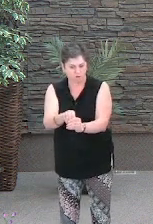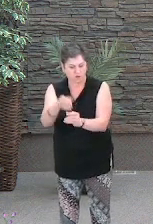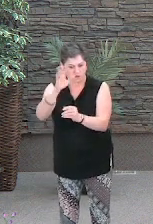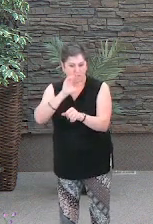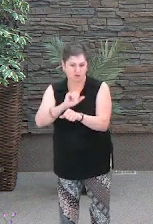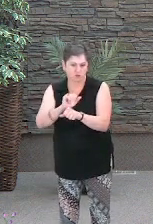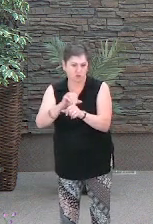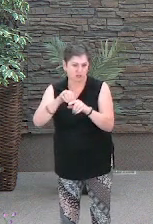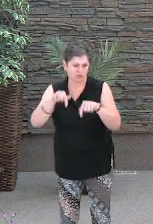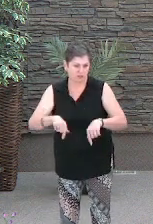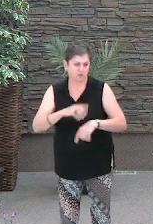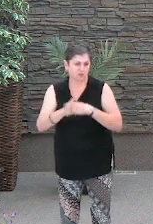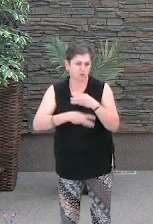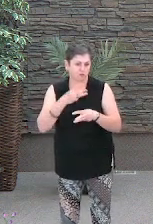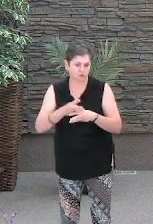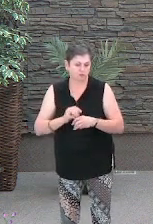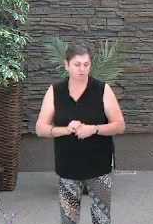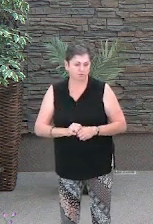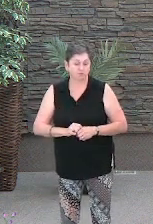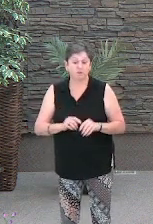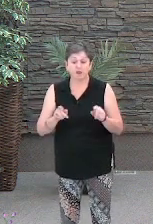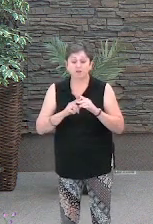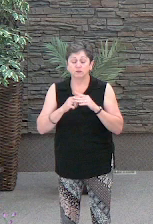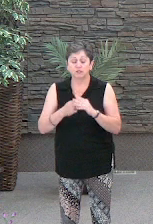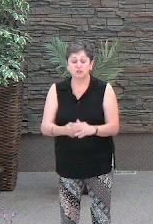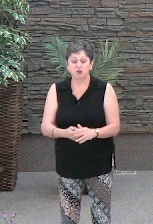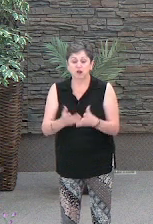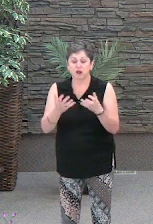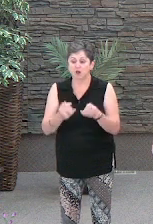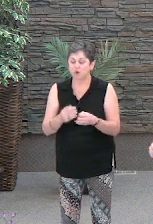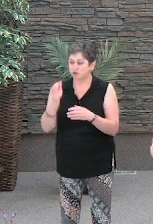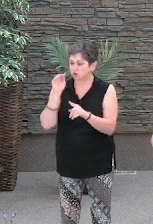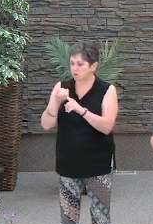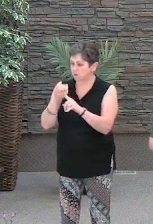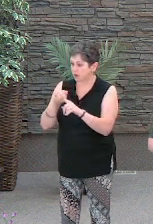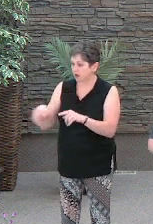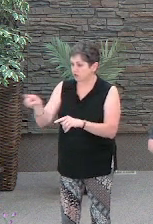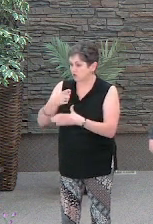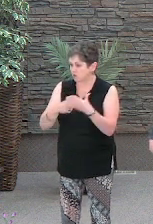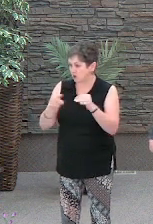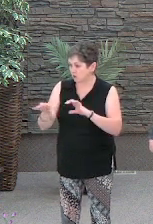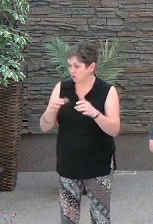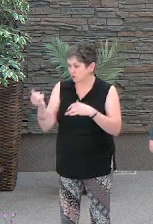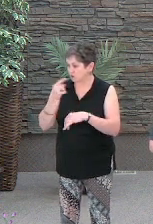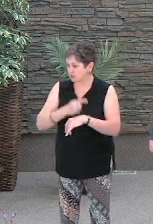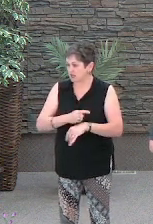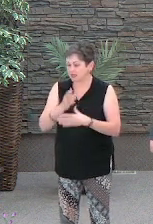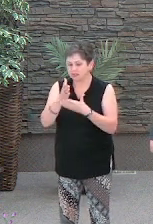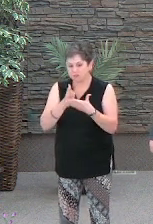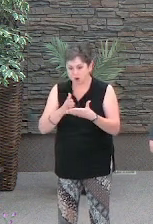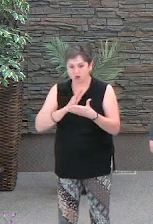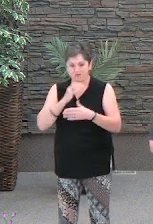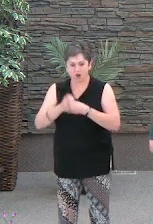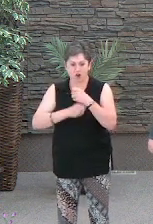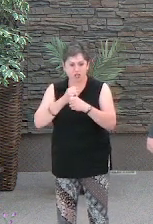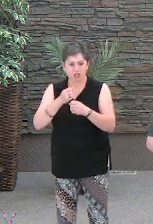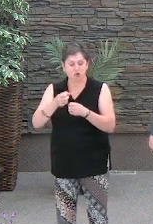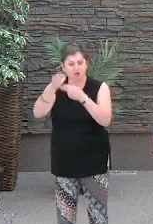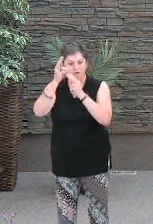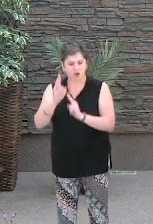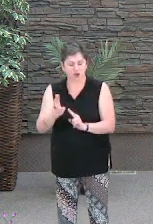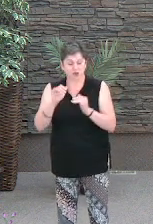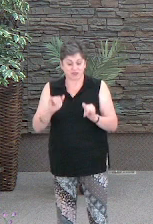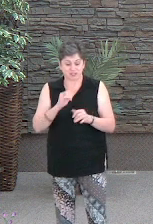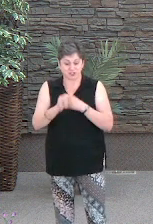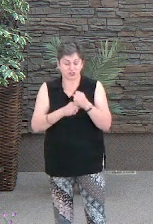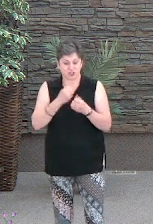God's mission in this world. As we get started, I want to just remind you that what we're doing today is part of our year of honor. And